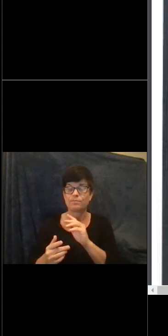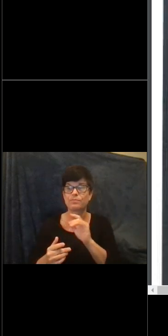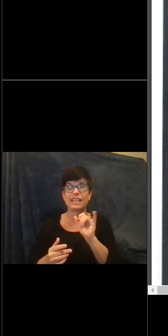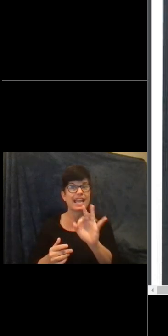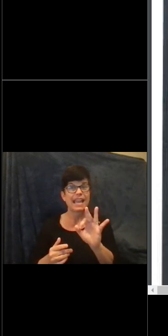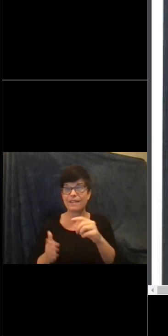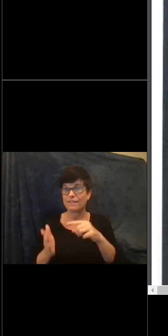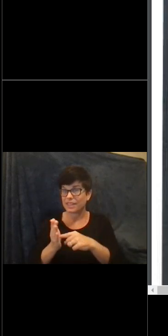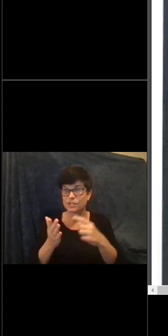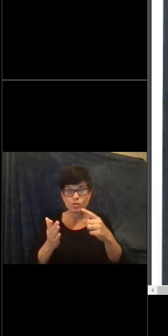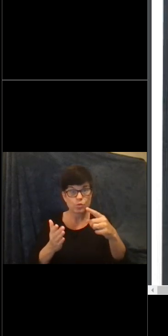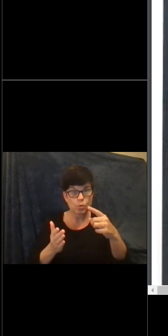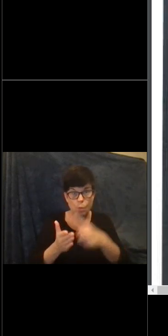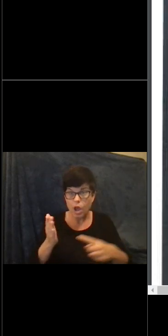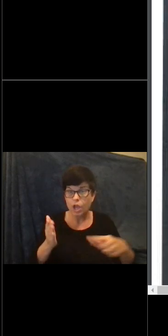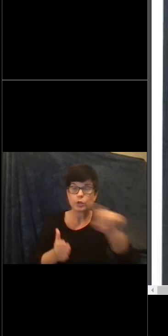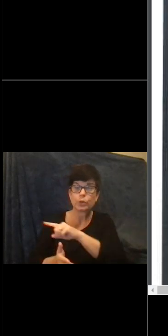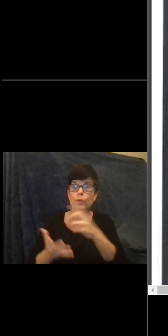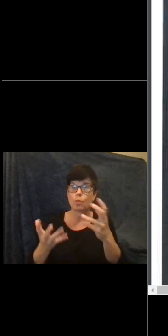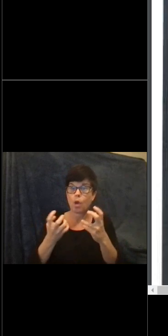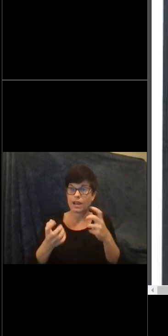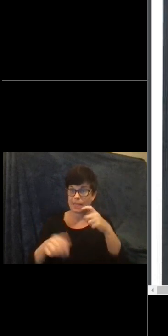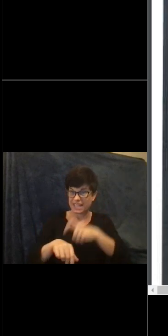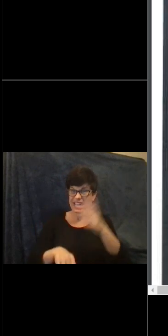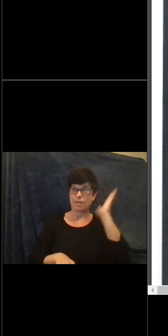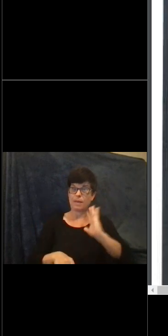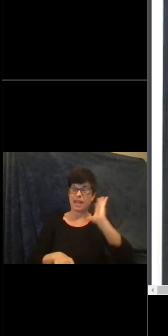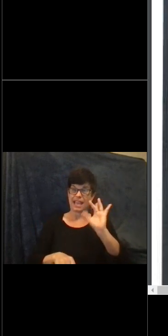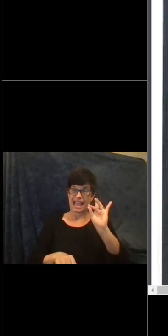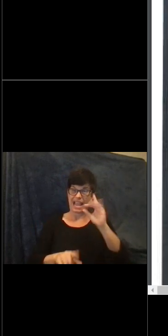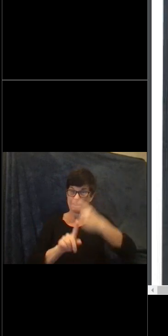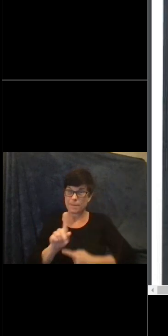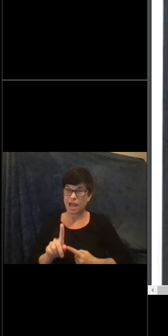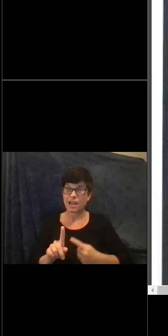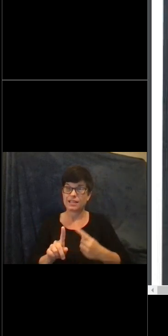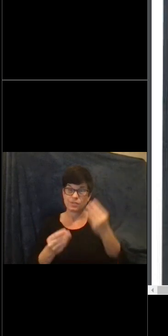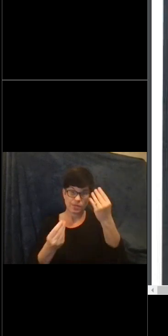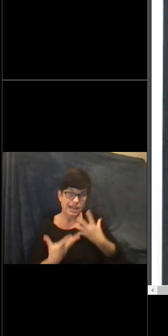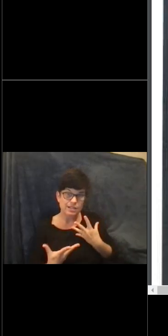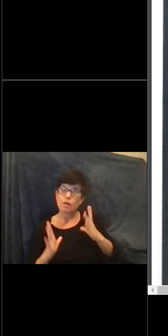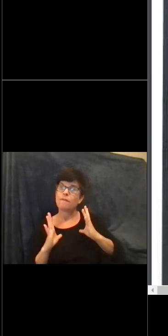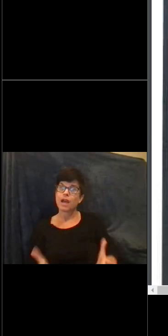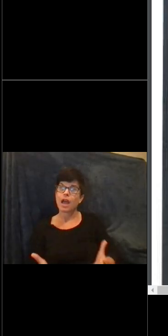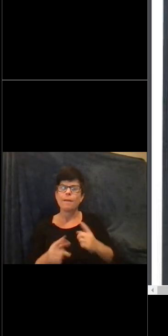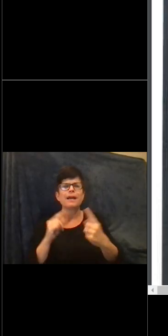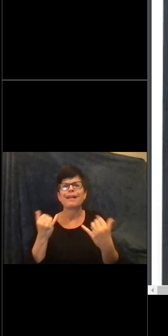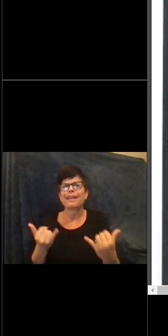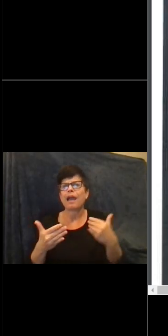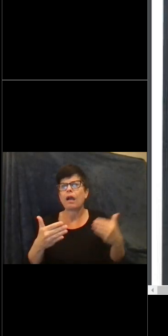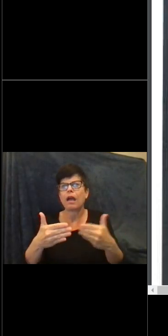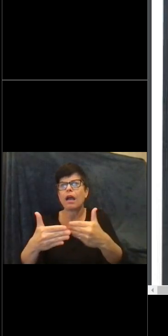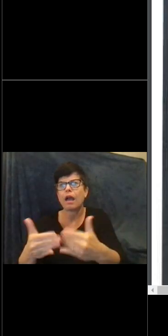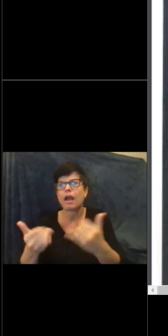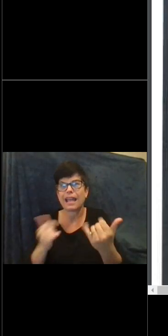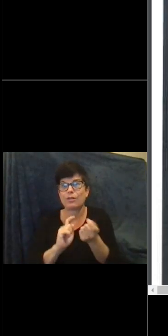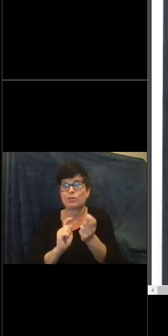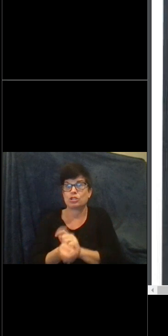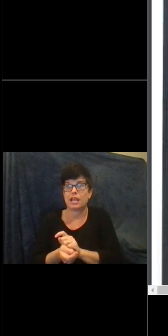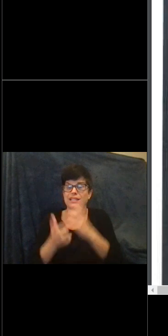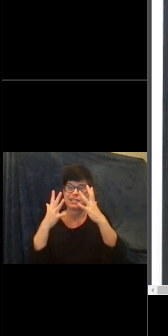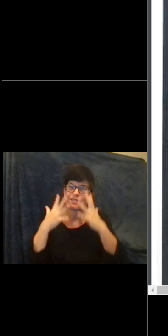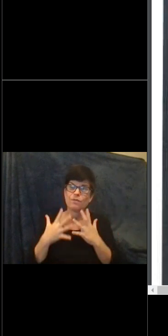that time, that's great. But we're at the finish line and it's just very unfortunate to, and just as a